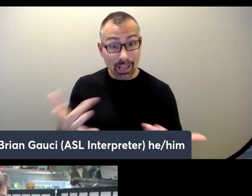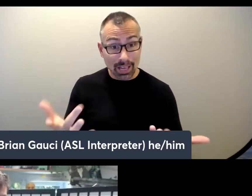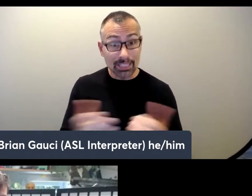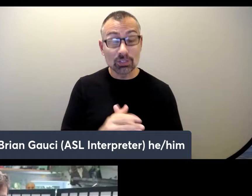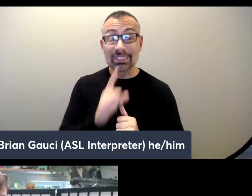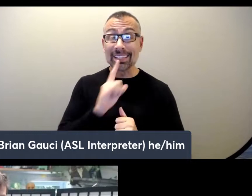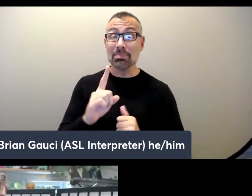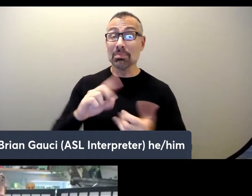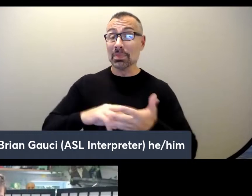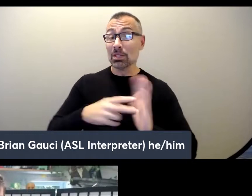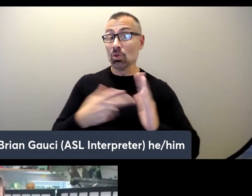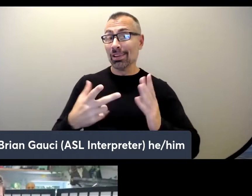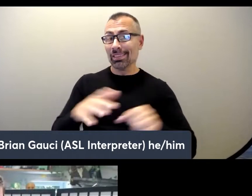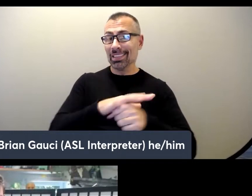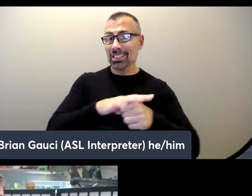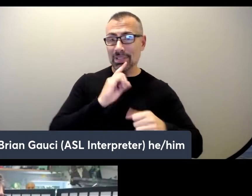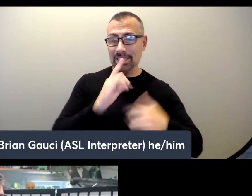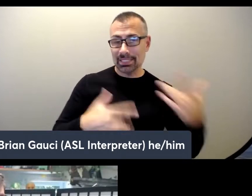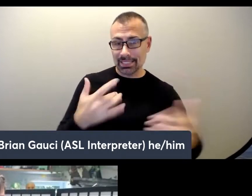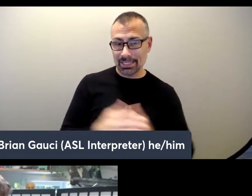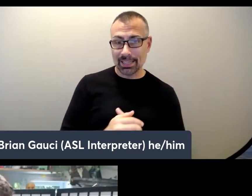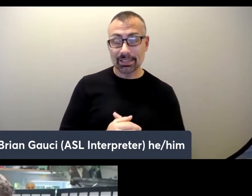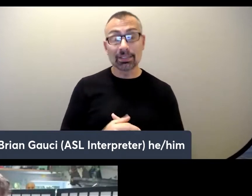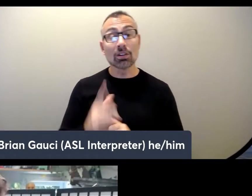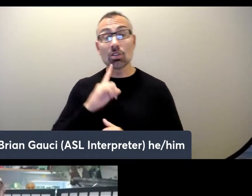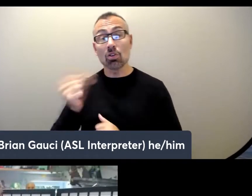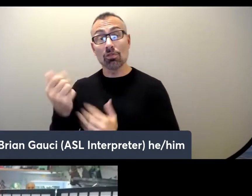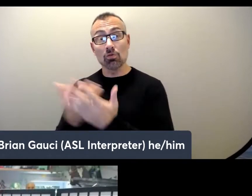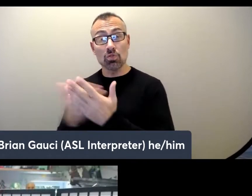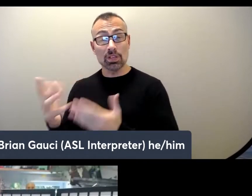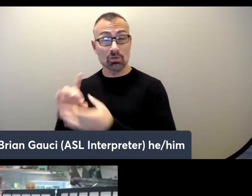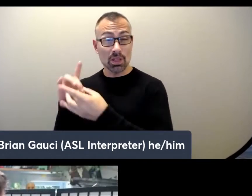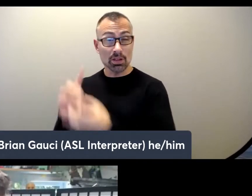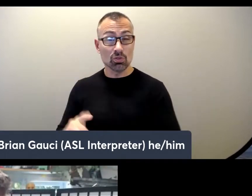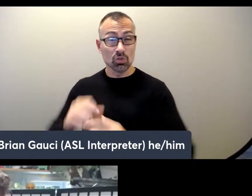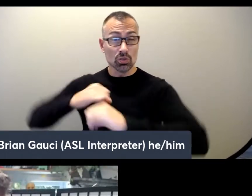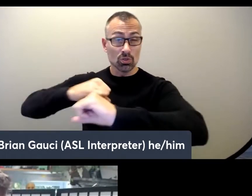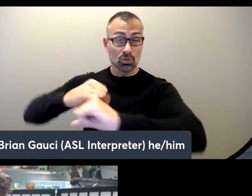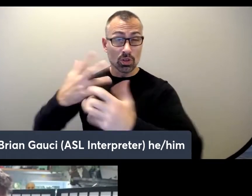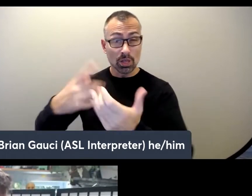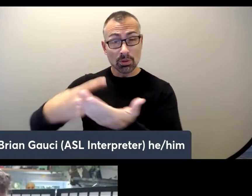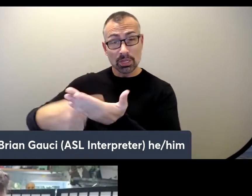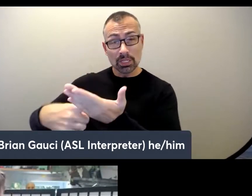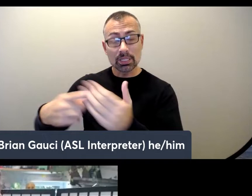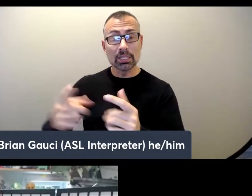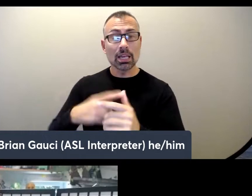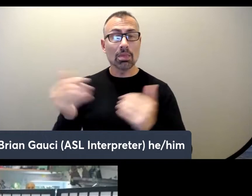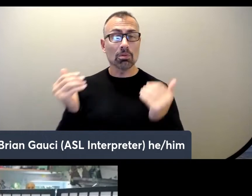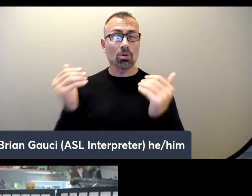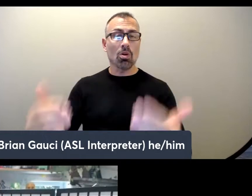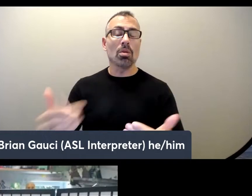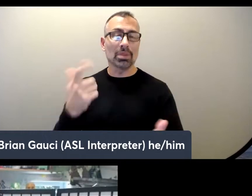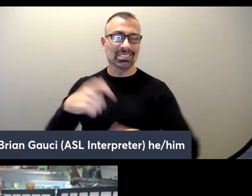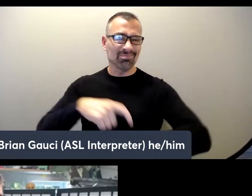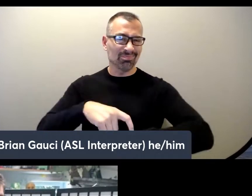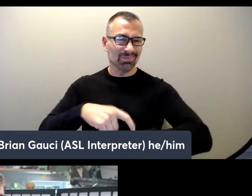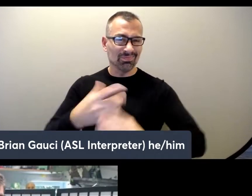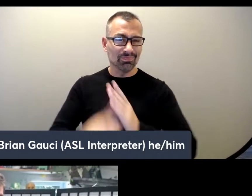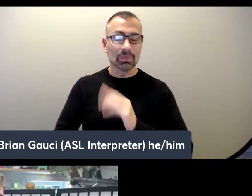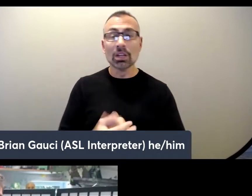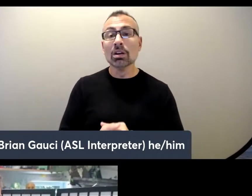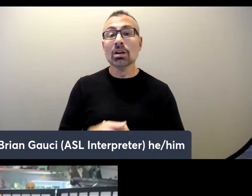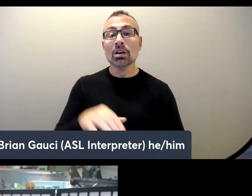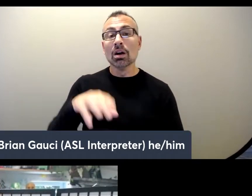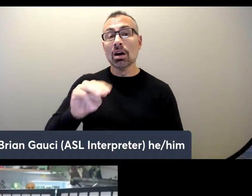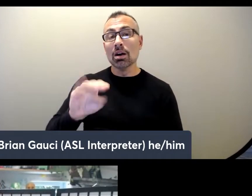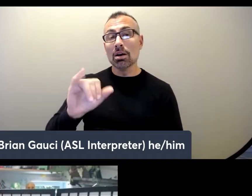space. Now, let's finish off with a couple of things around security. Then we'll move on here just for the sake of time as well. Mithril